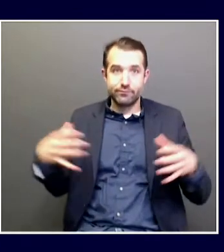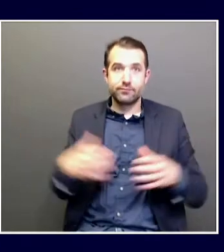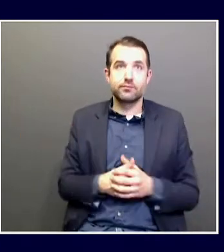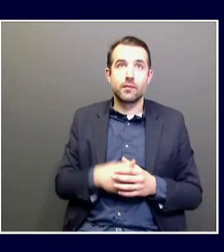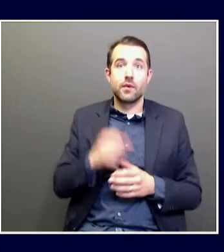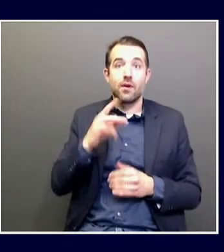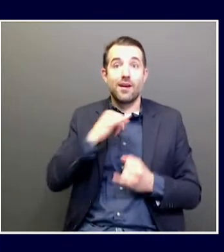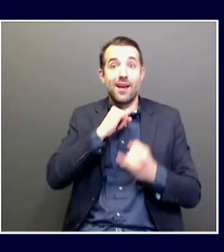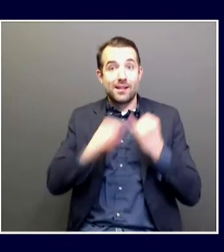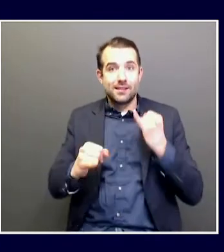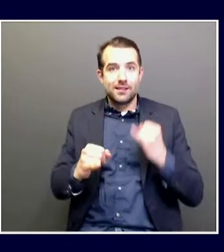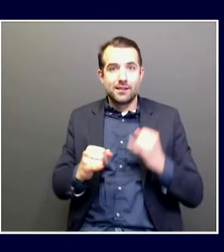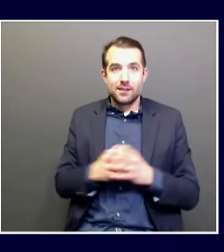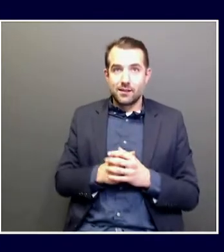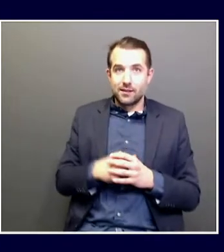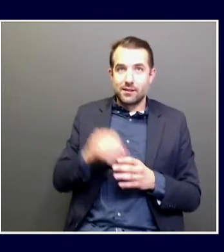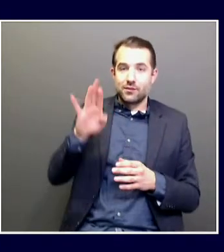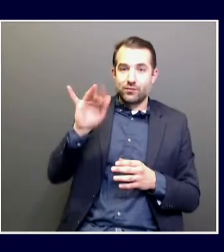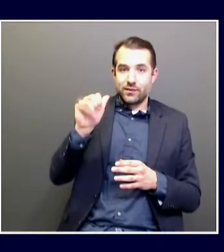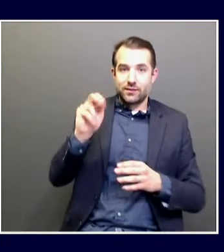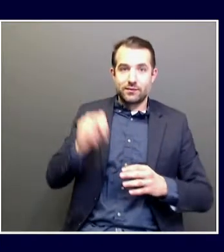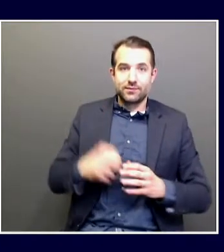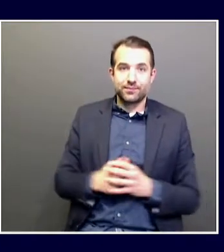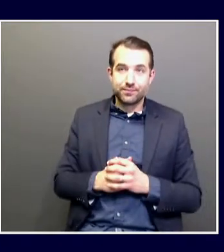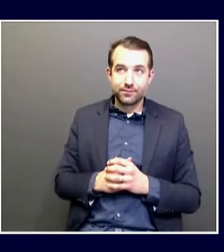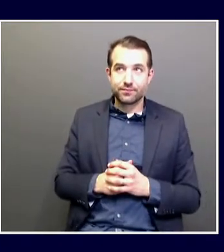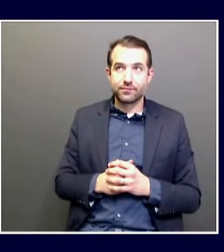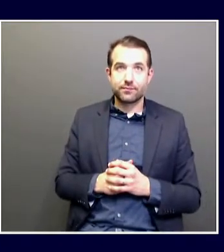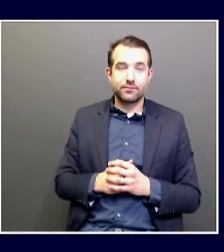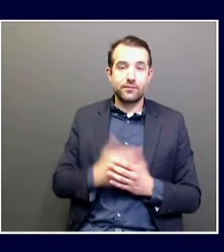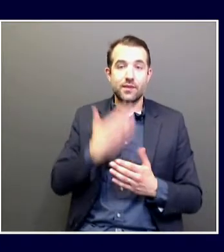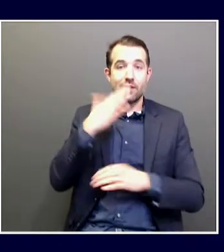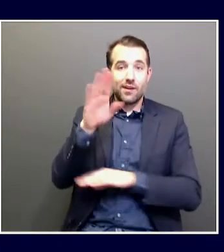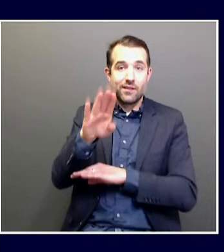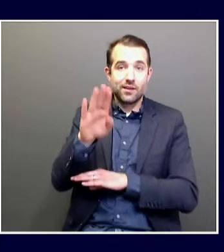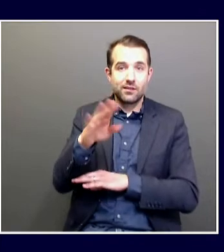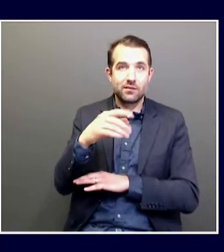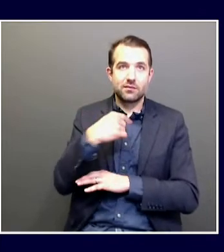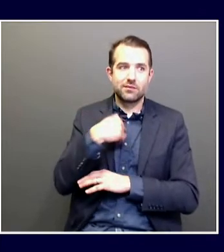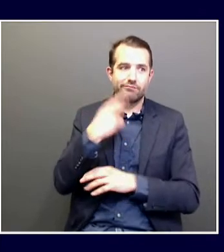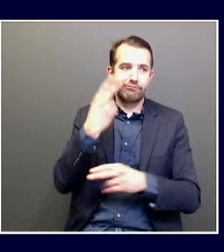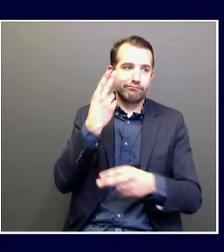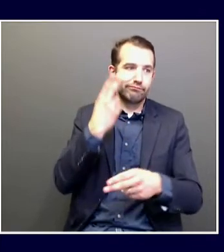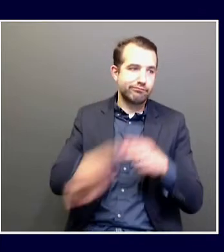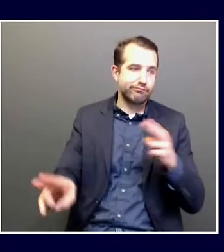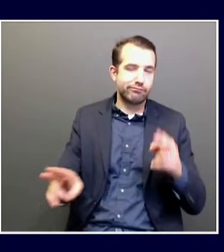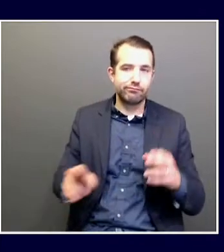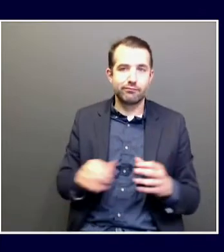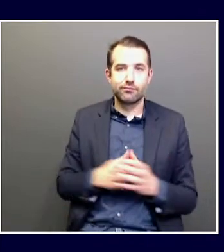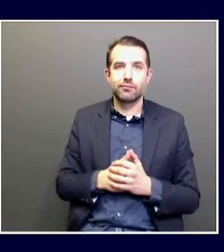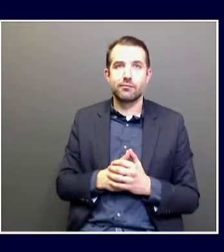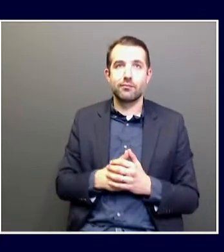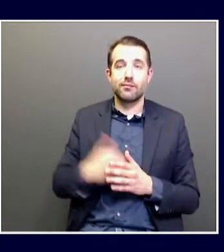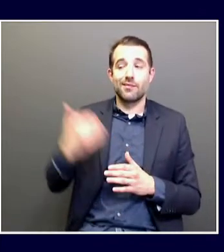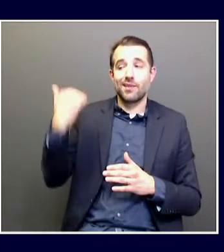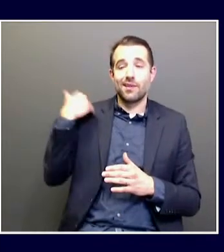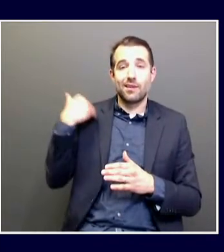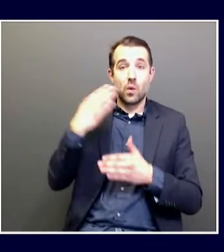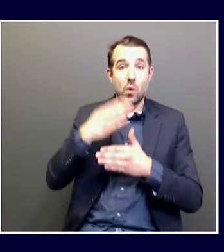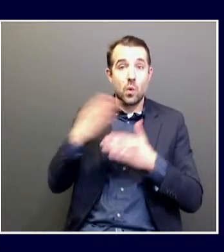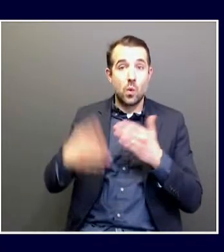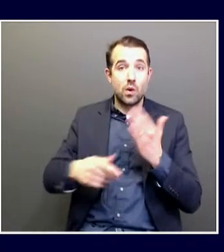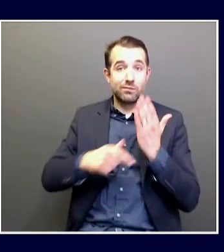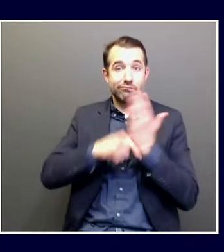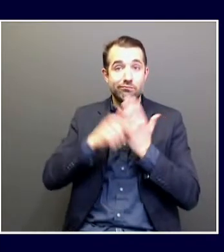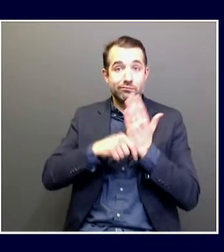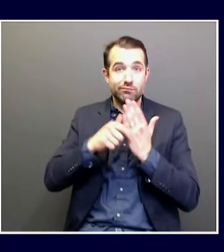to Brian. Good afternoon, Dr. Shah. I'm going to be really quick. An article was released over the past weekend stating that if Aroostook County were